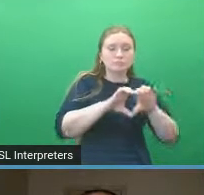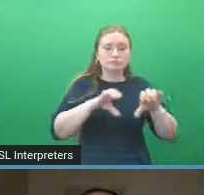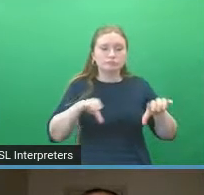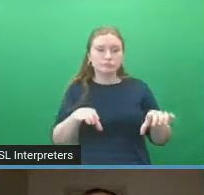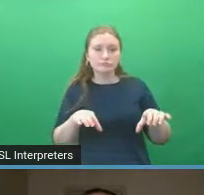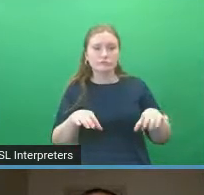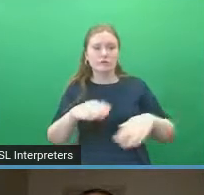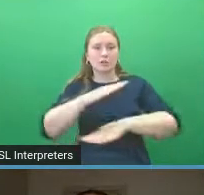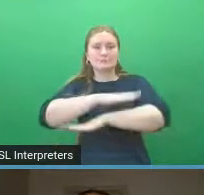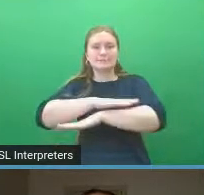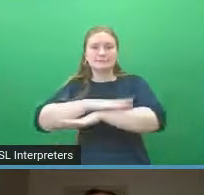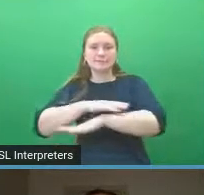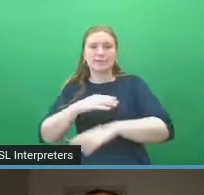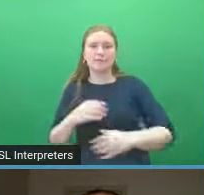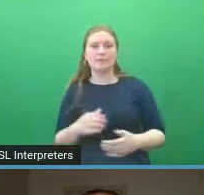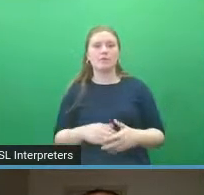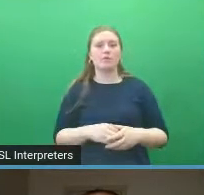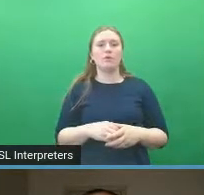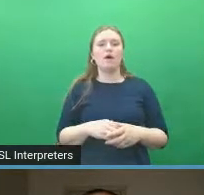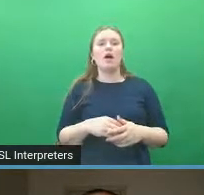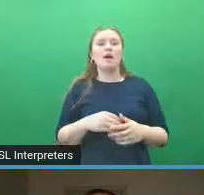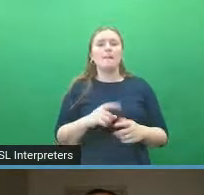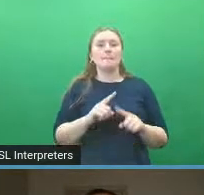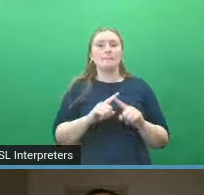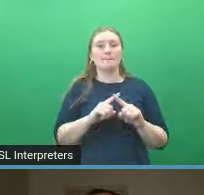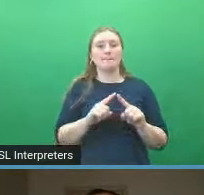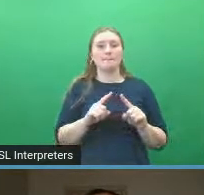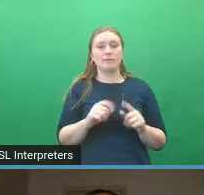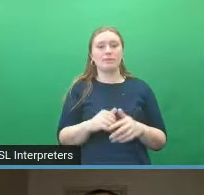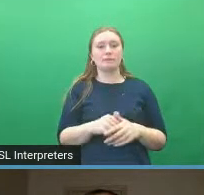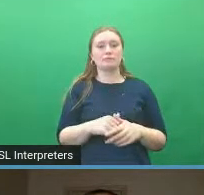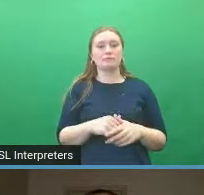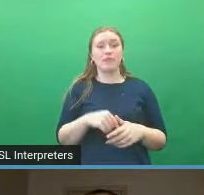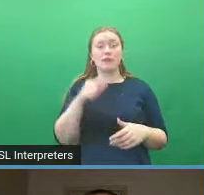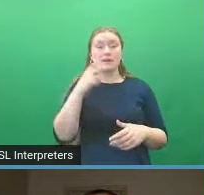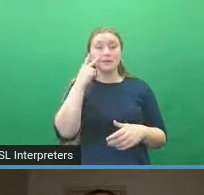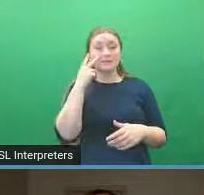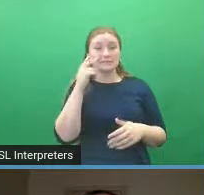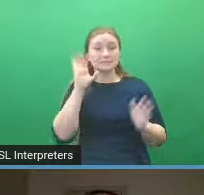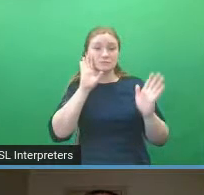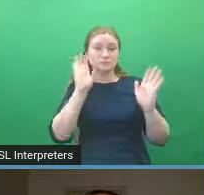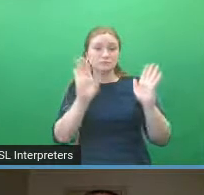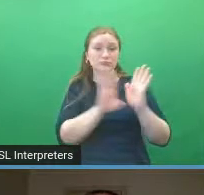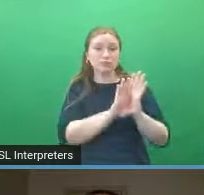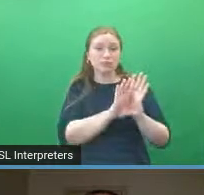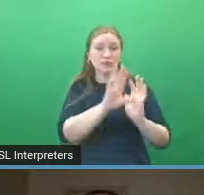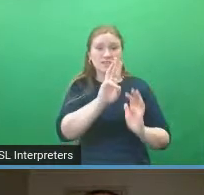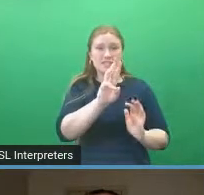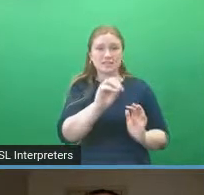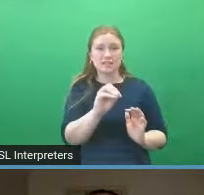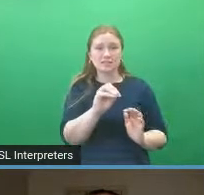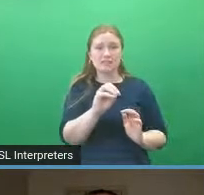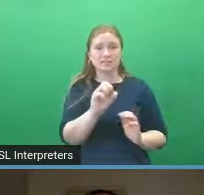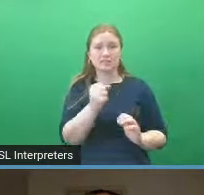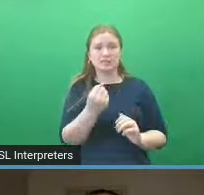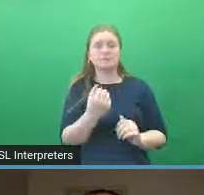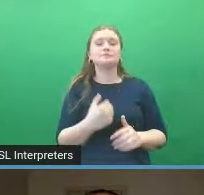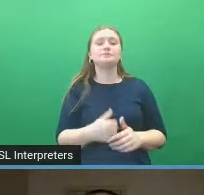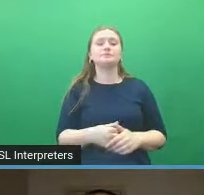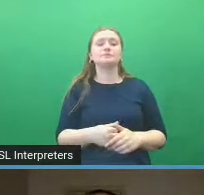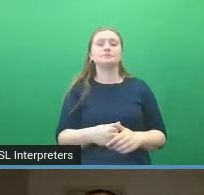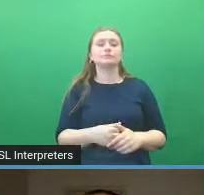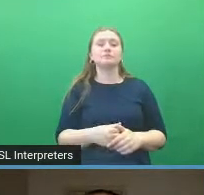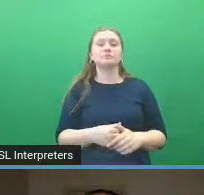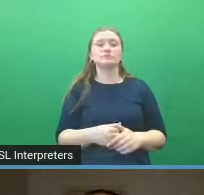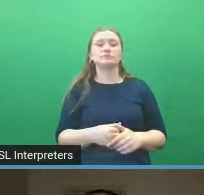up a shrinking amount of space in the back. Look at this image out of the 60s, maybe a Mad Men era. Not